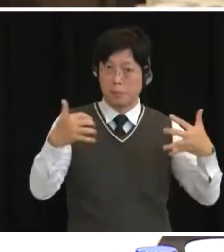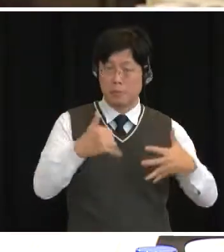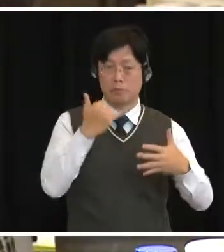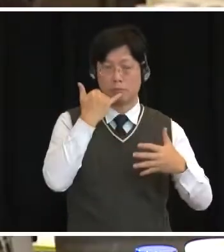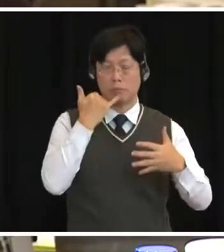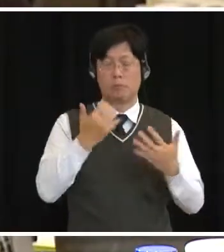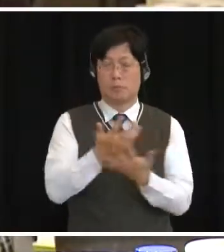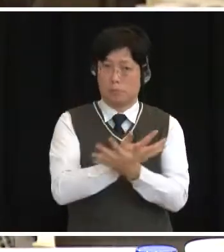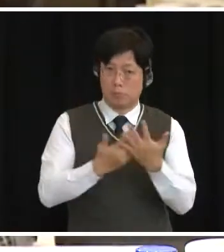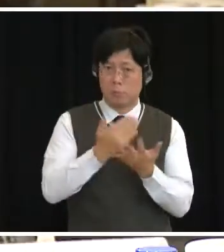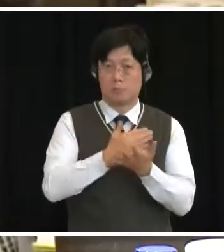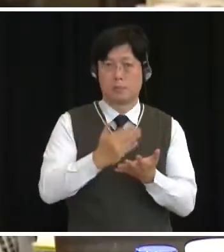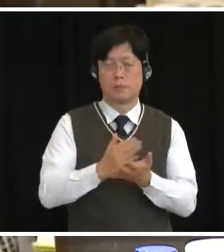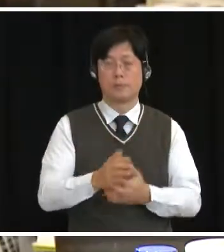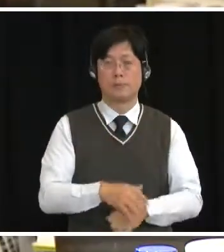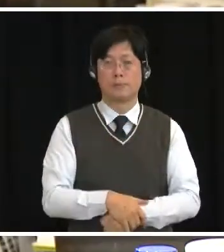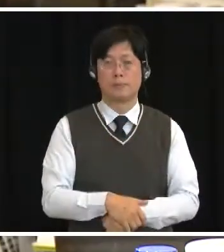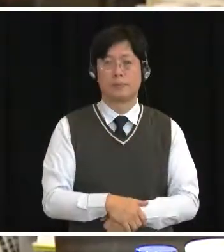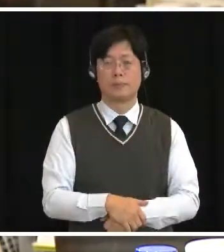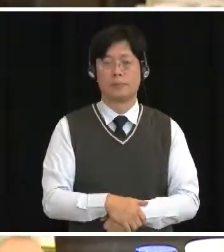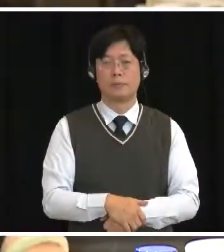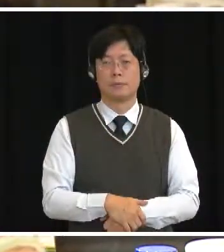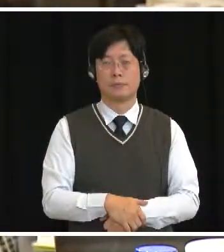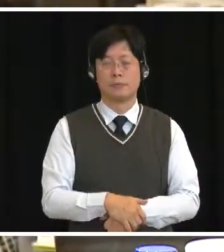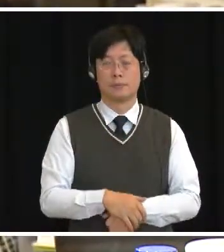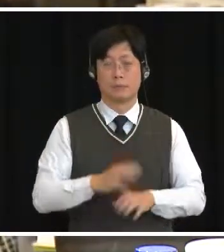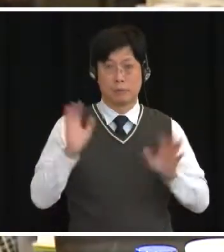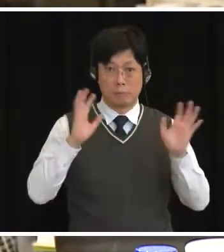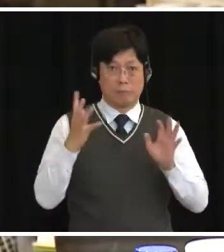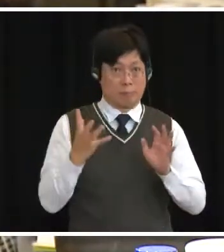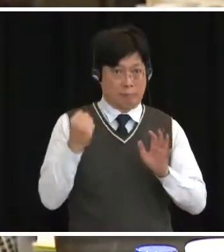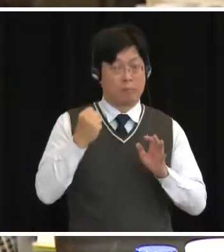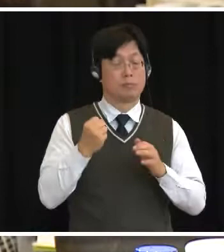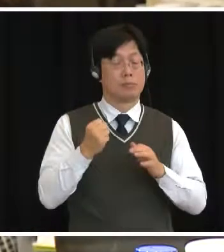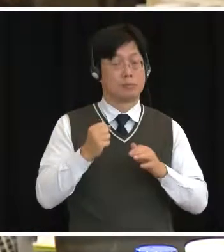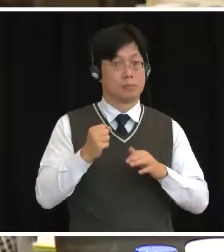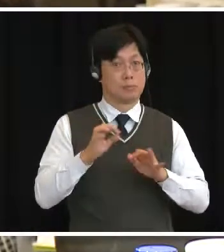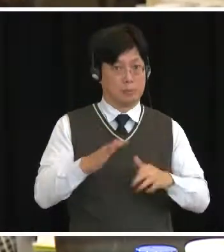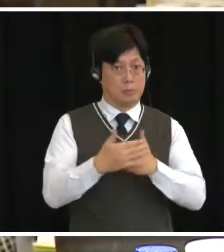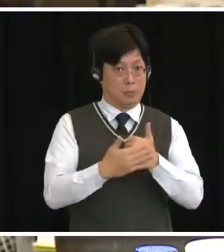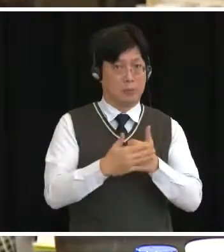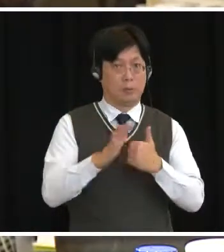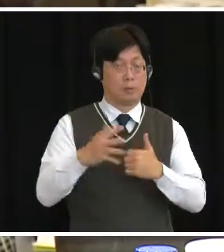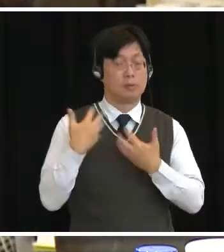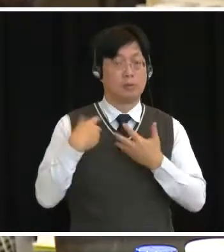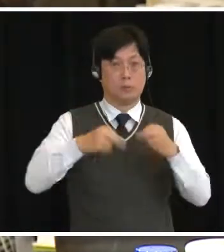a promotion group for children's rights as well.